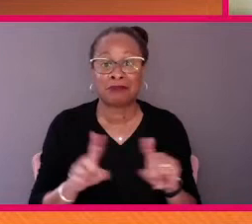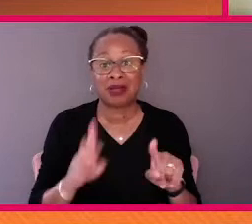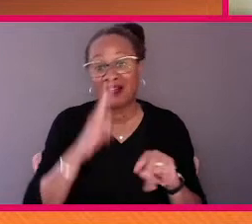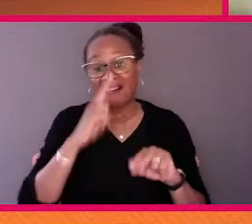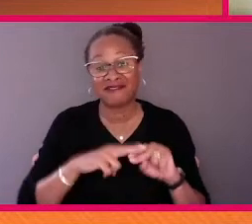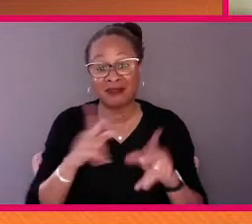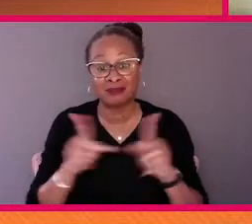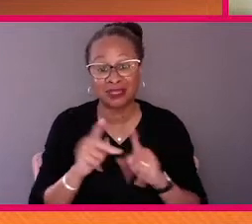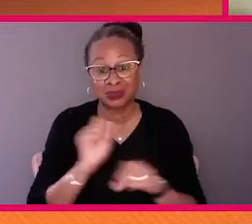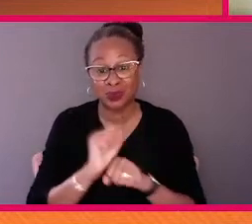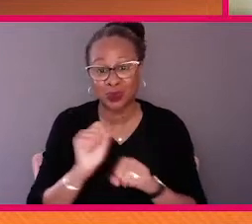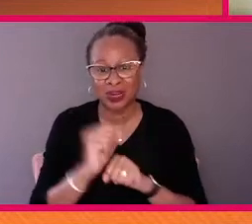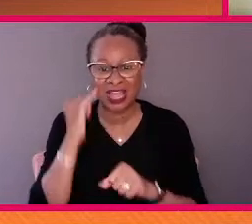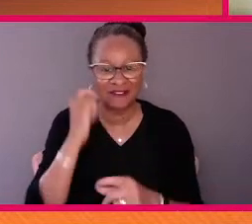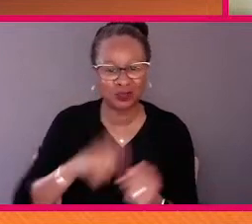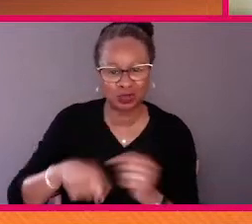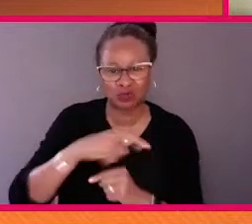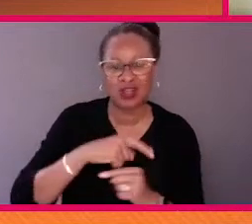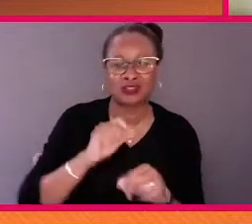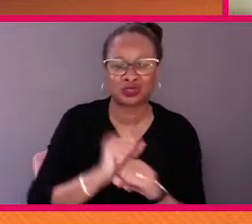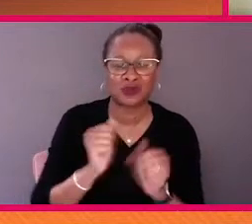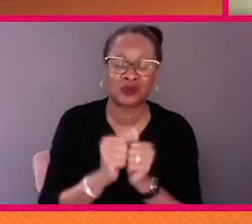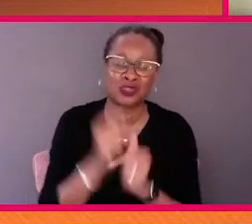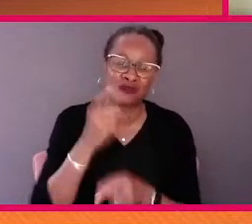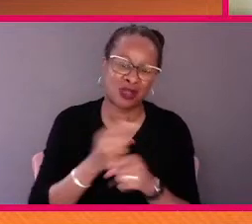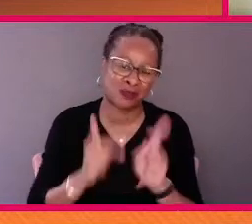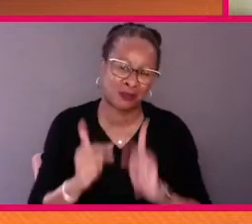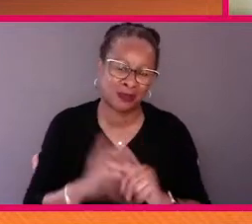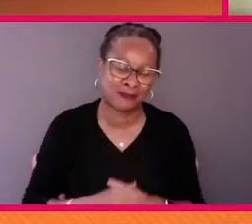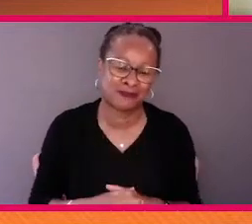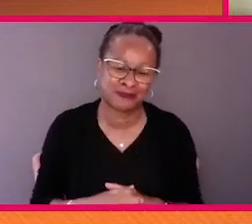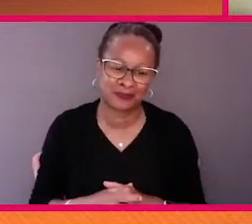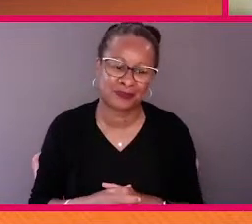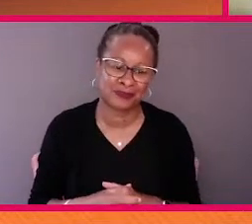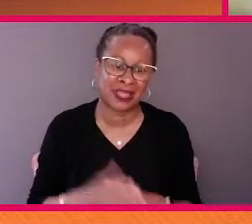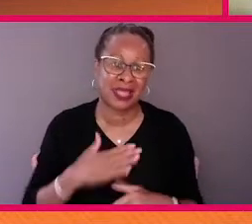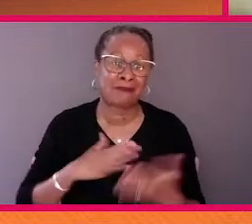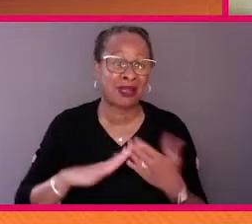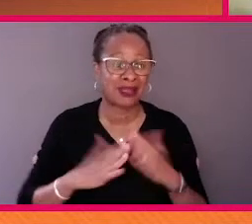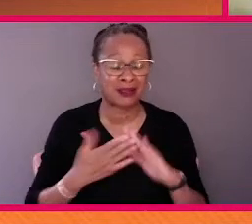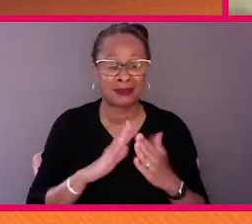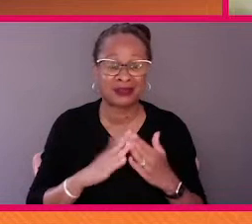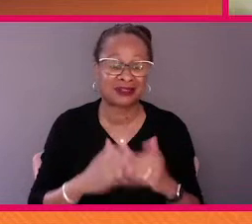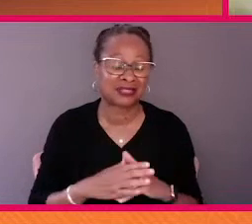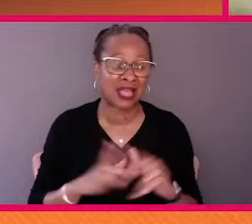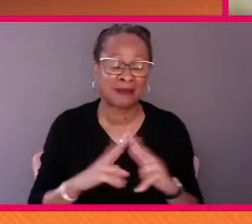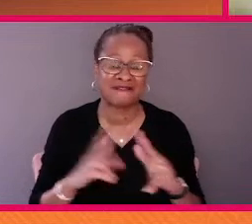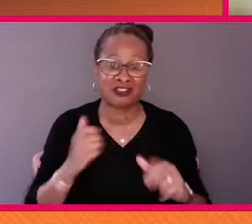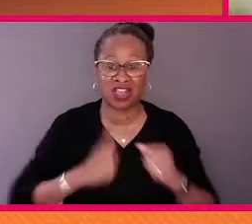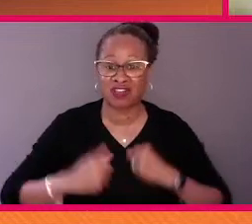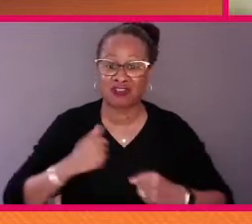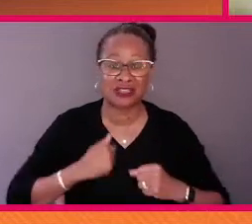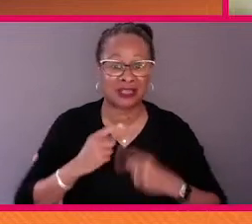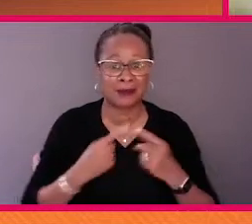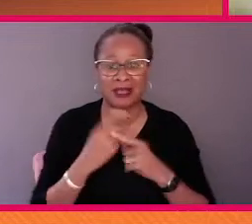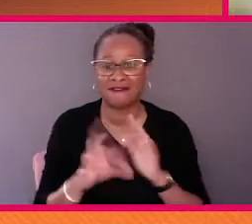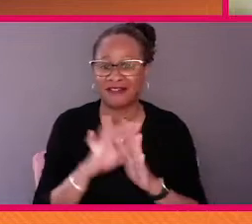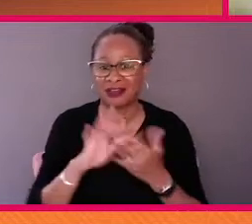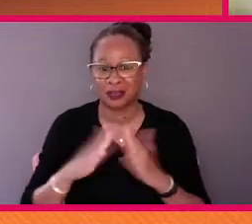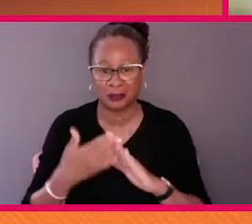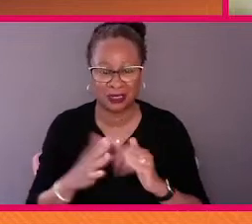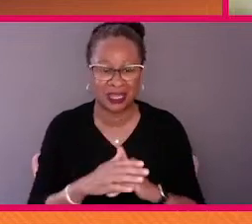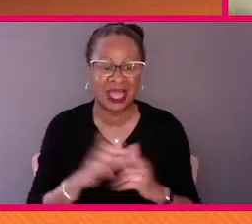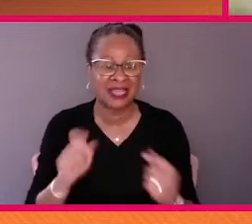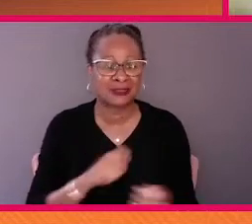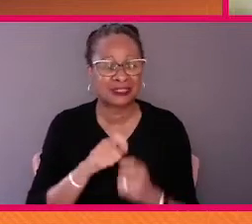you surround yourself with the right people. My community has, I've been very aggressive about finding community, especially now that I moved to a